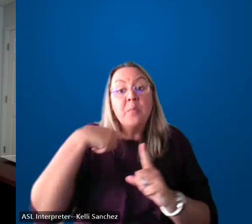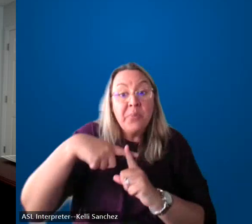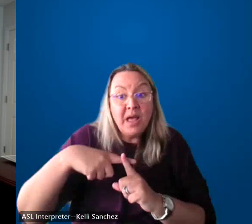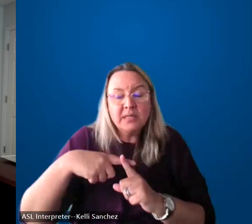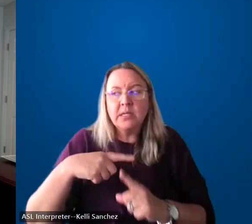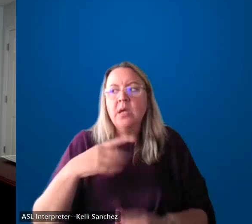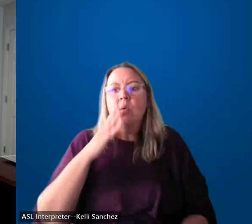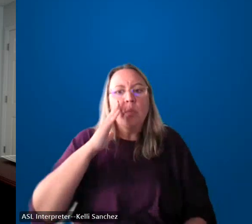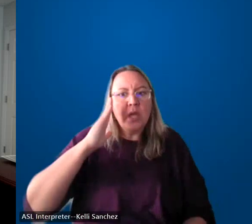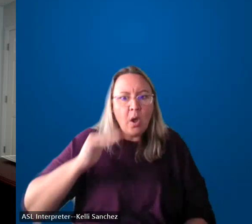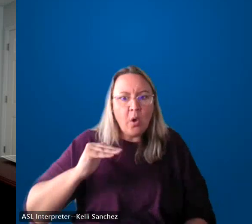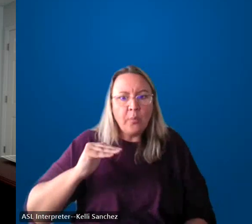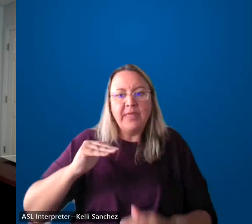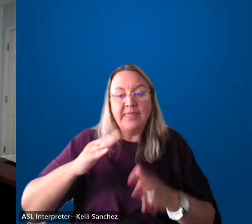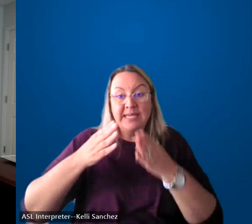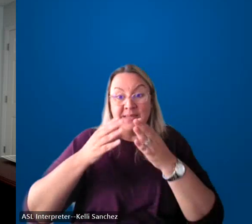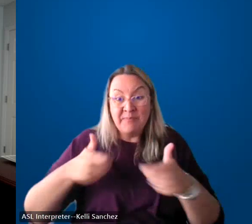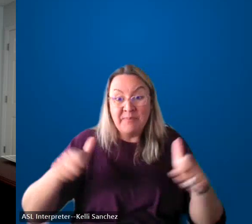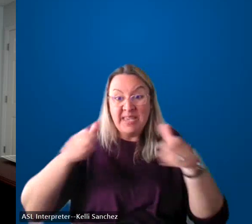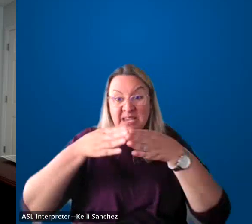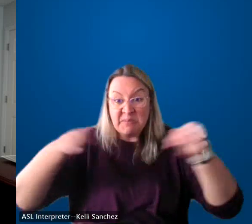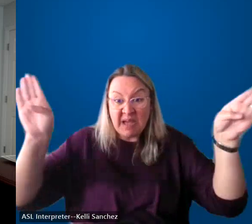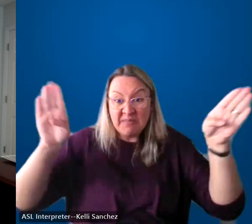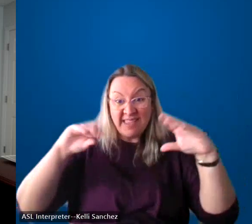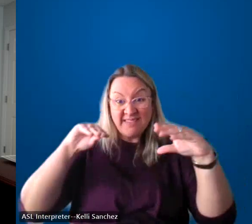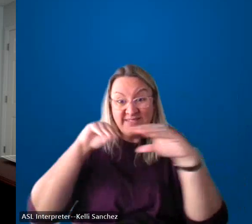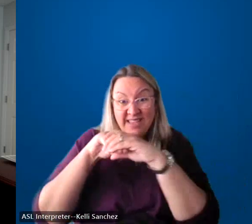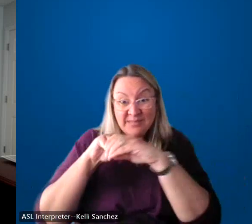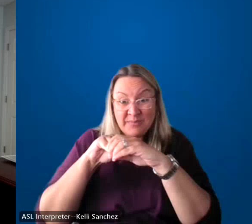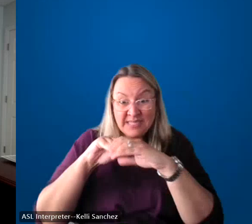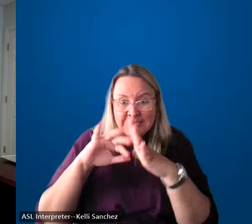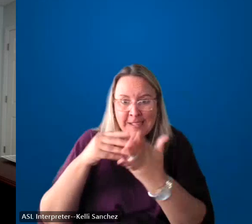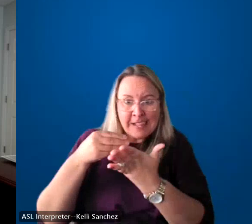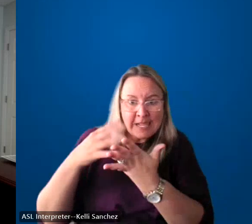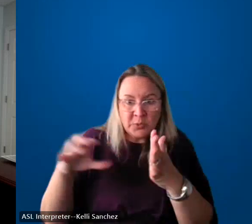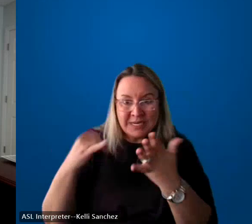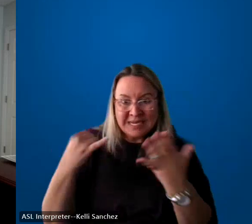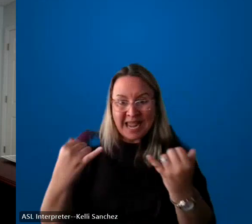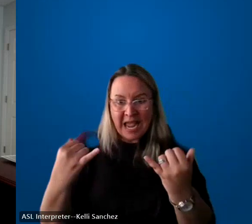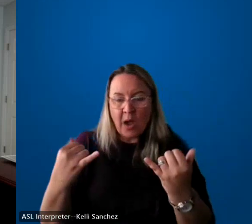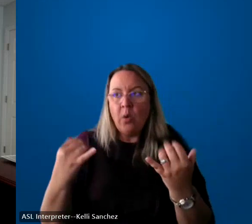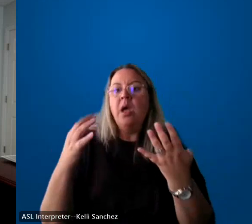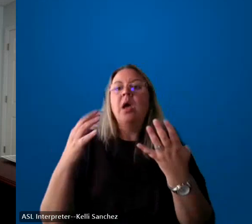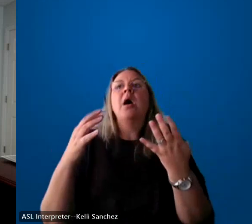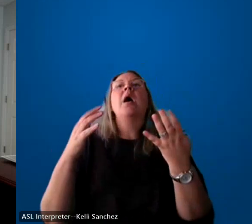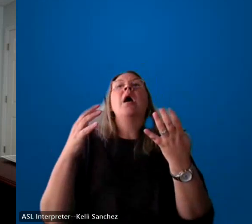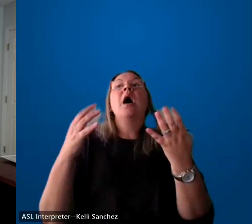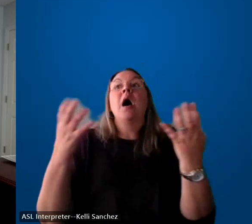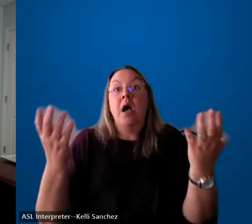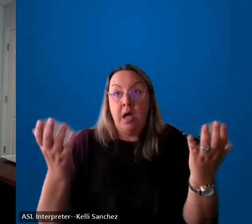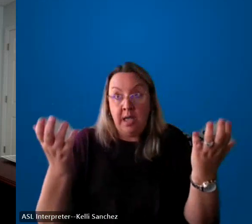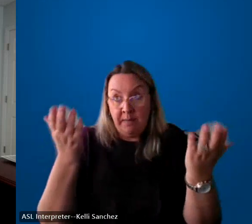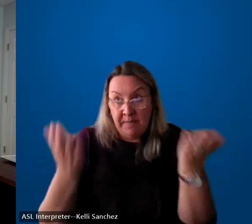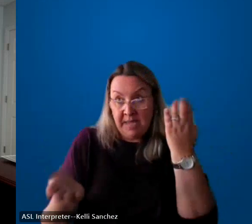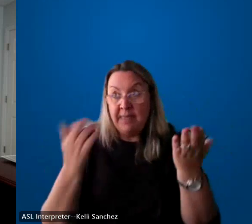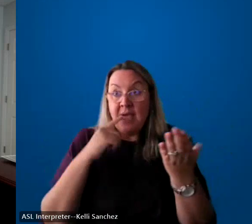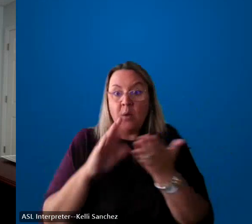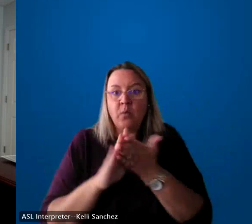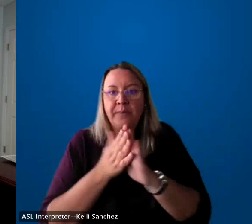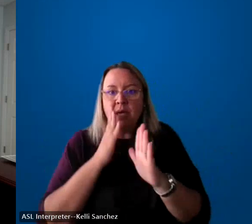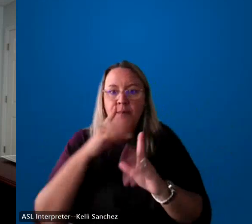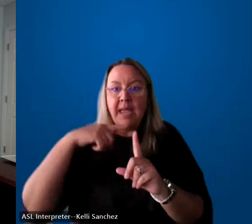these big public investments we're making right now are going to yield return for the public and for society